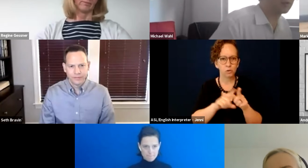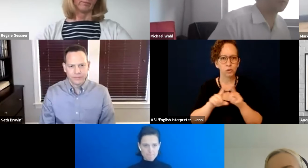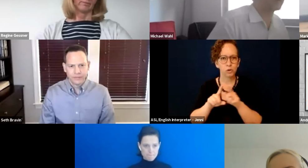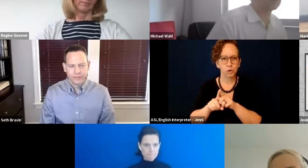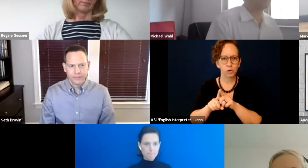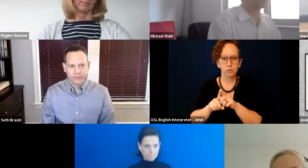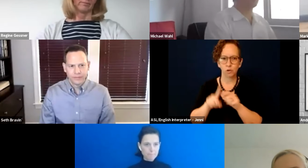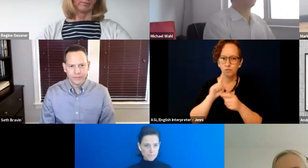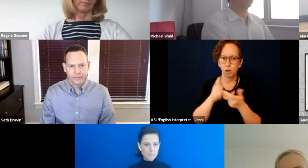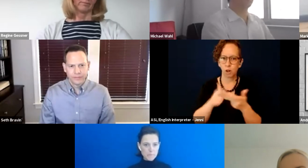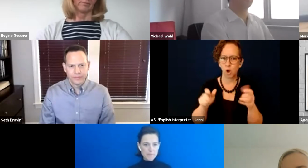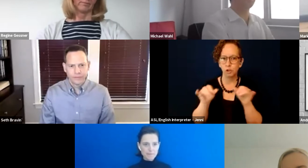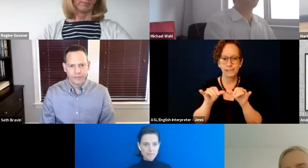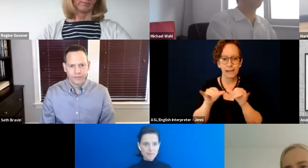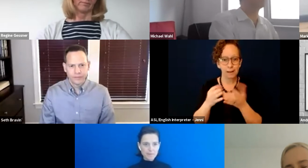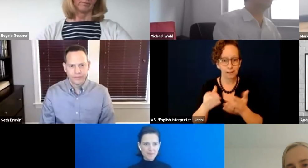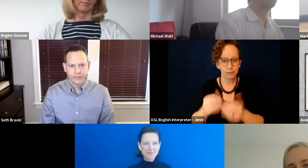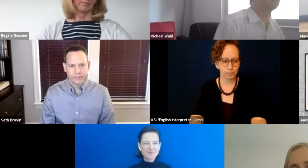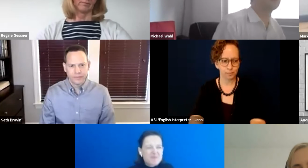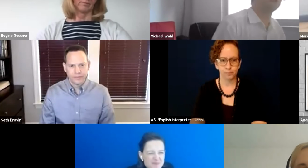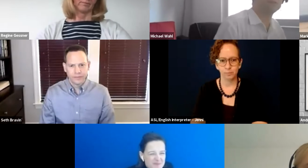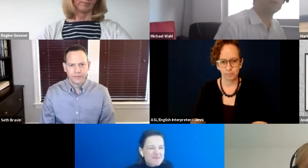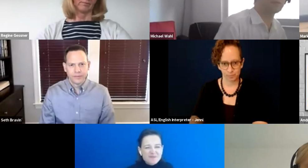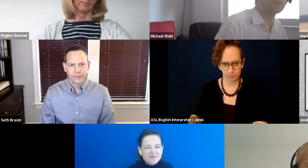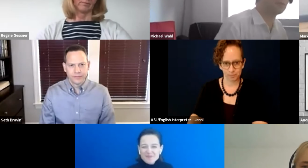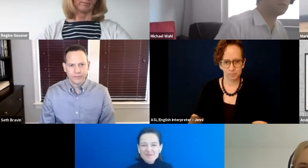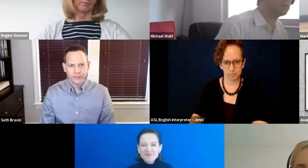a large scale?